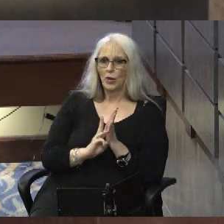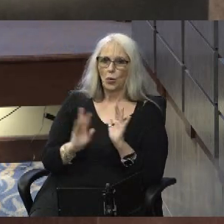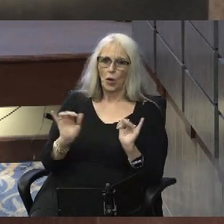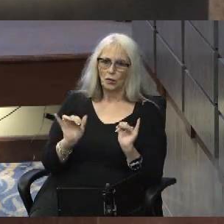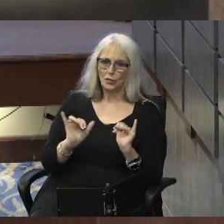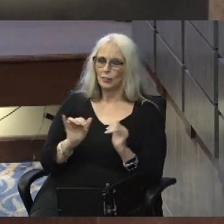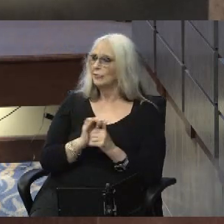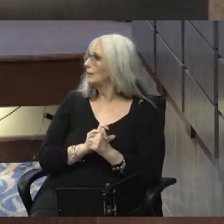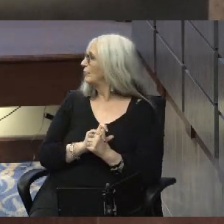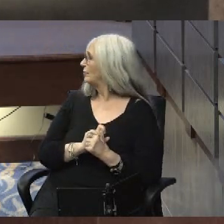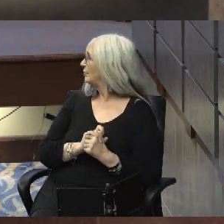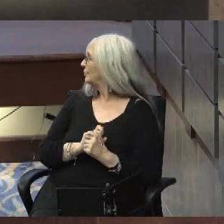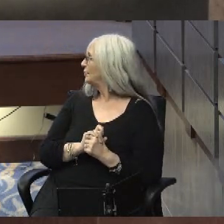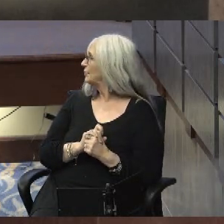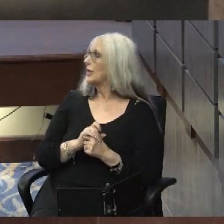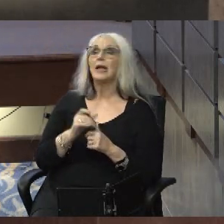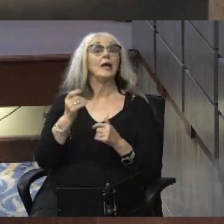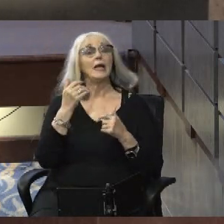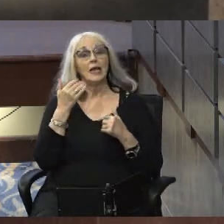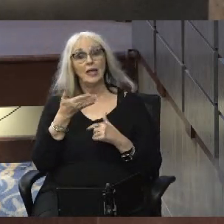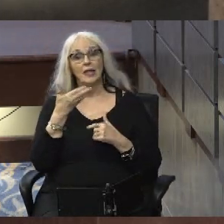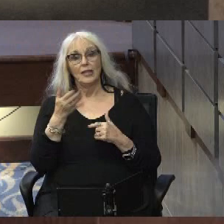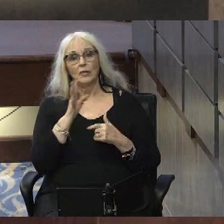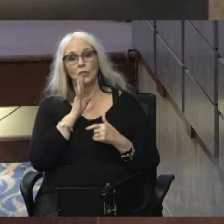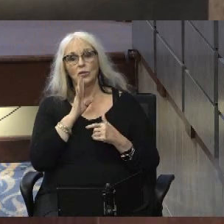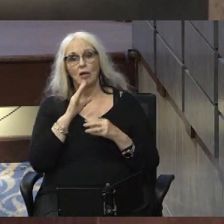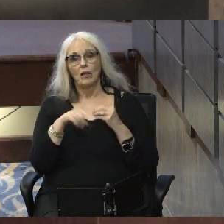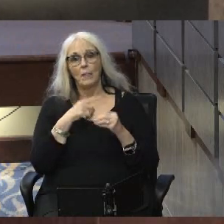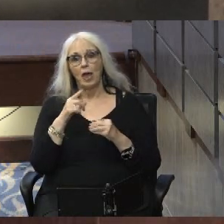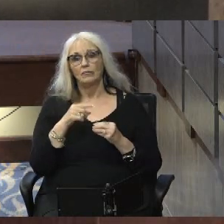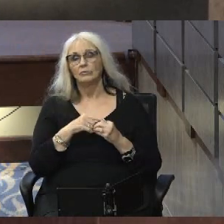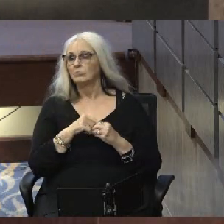And at some point, we Thank need you to all. talk about the fact that this man is named Beat.